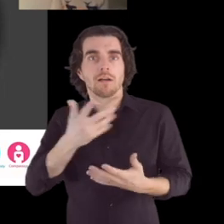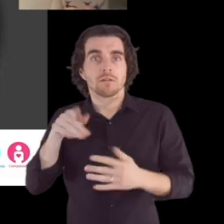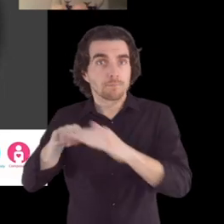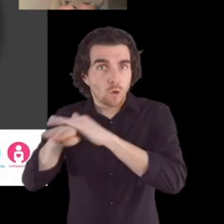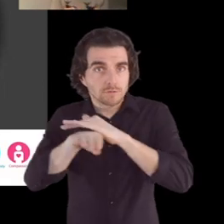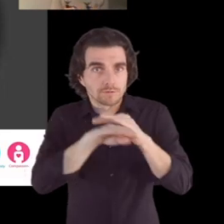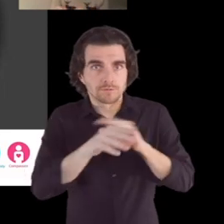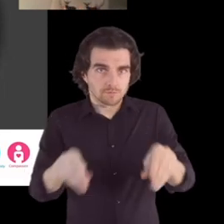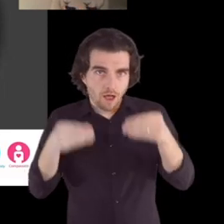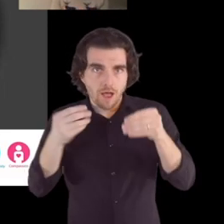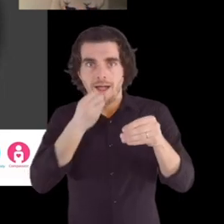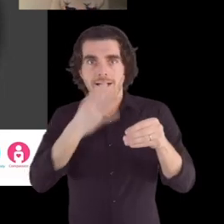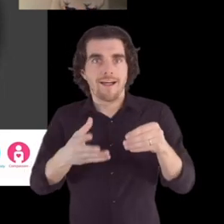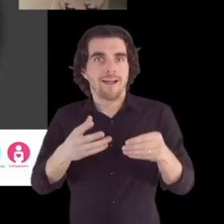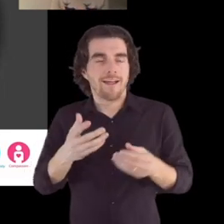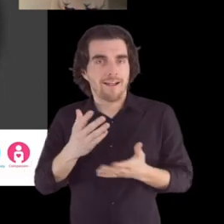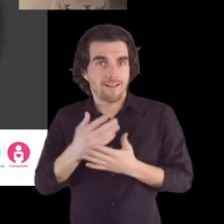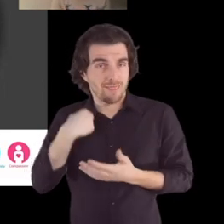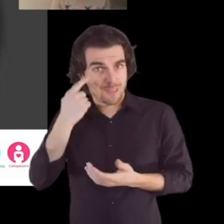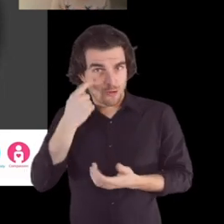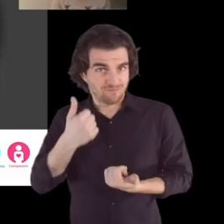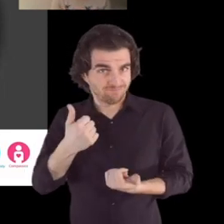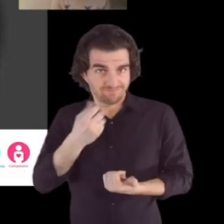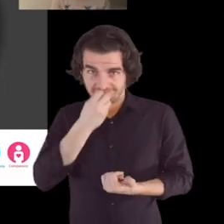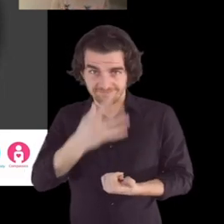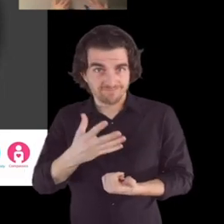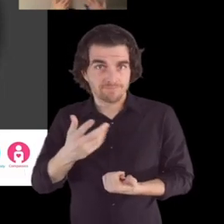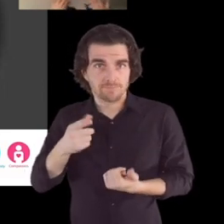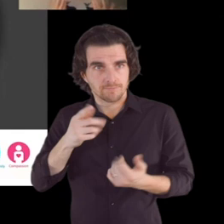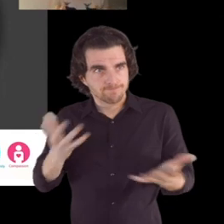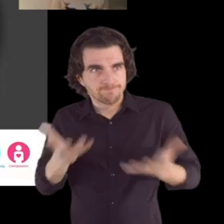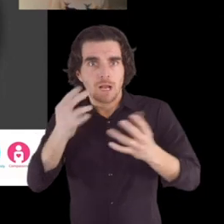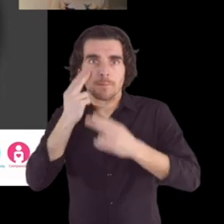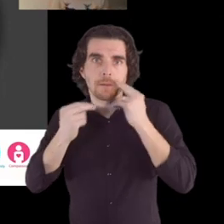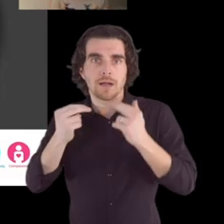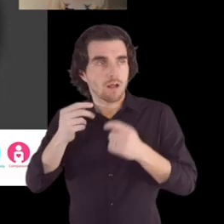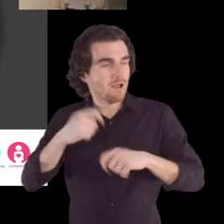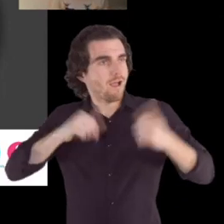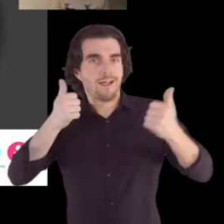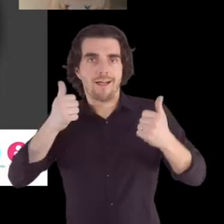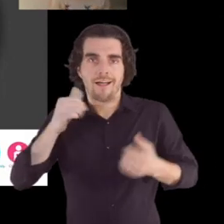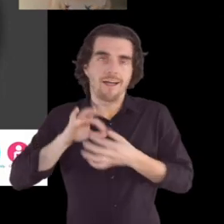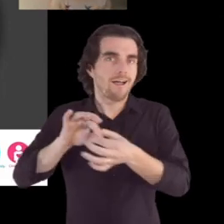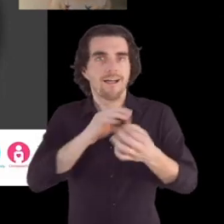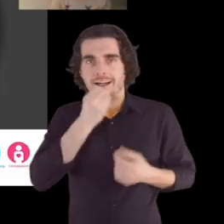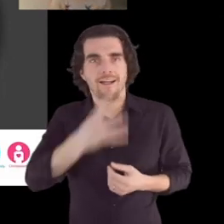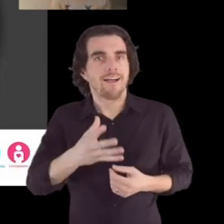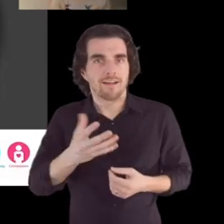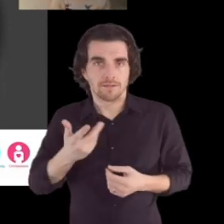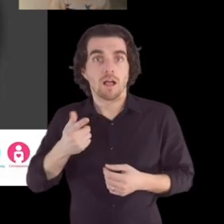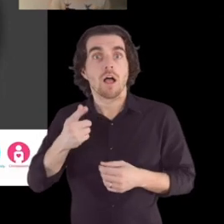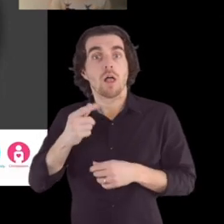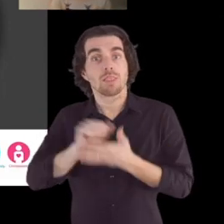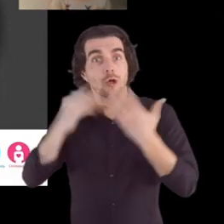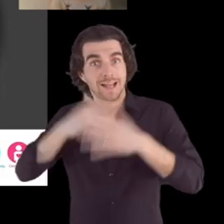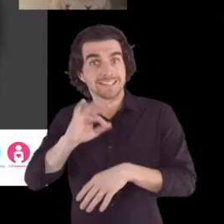people were posting wee letters through the door, and, you know, it really did, I suppose, bring out the best in people as well, didn't it? And